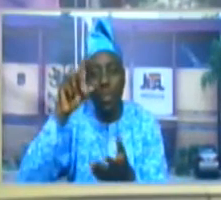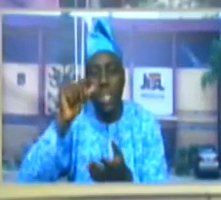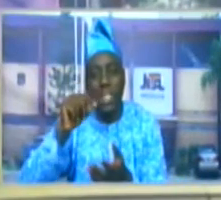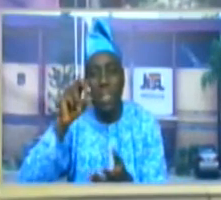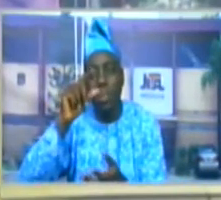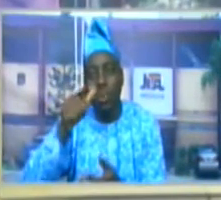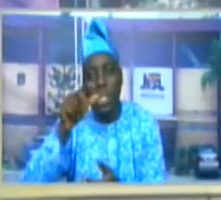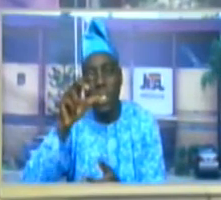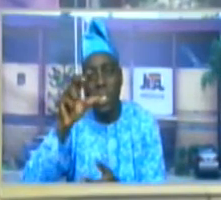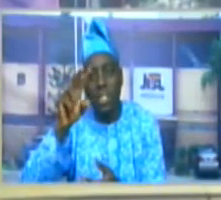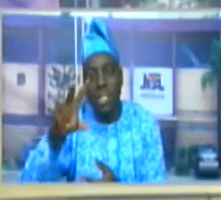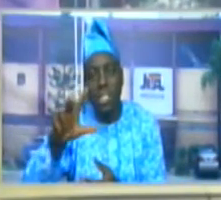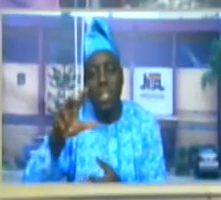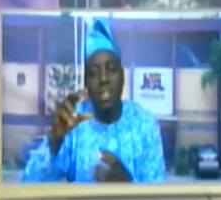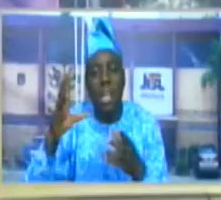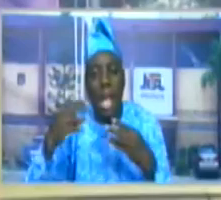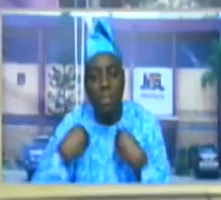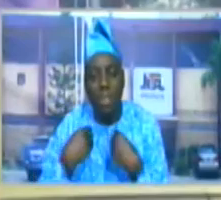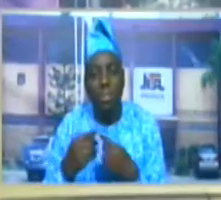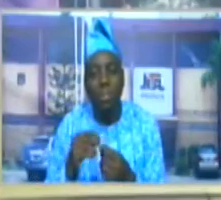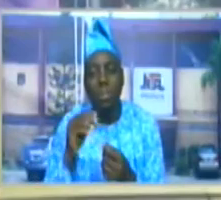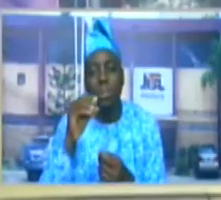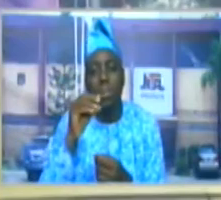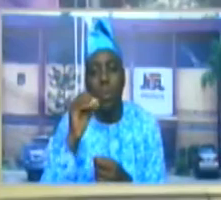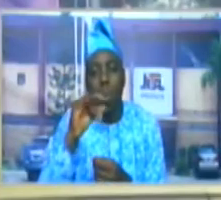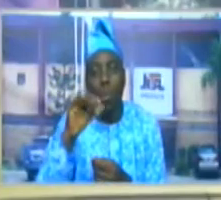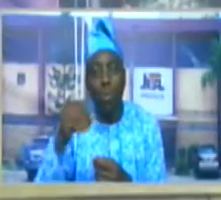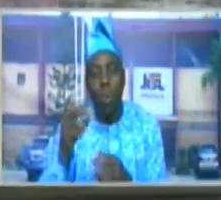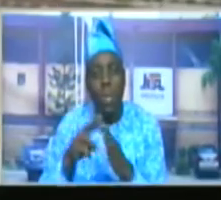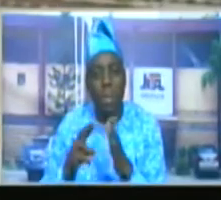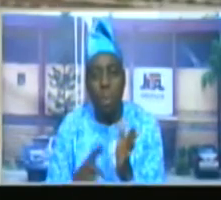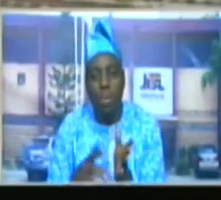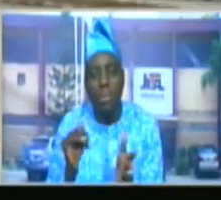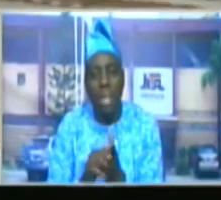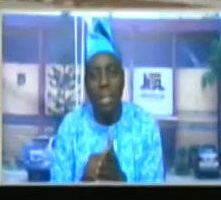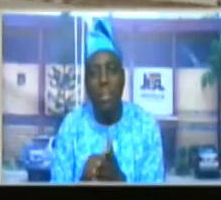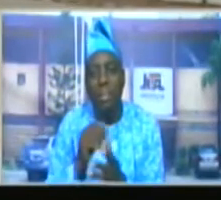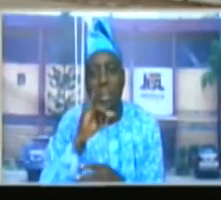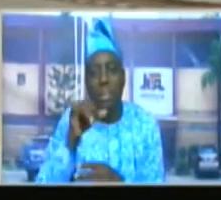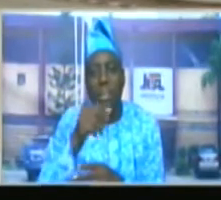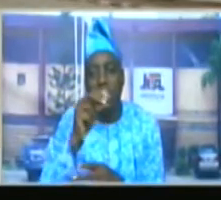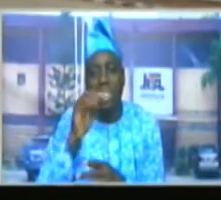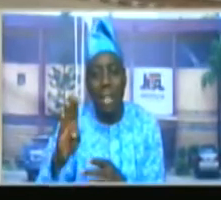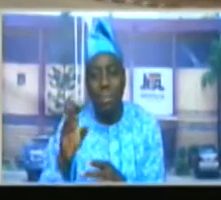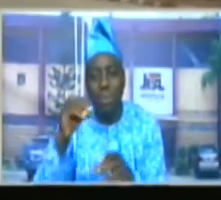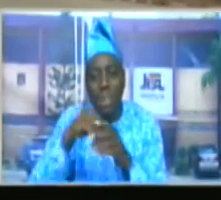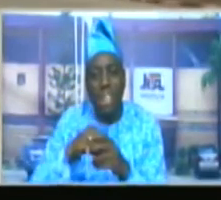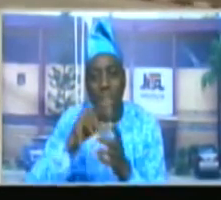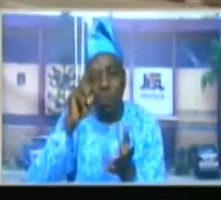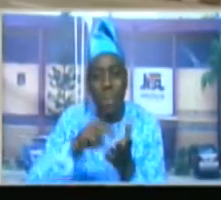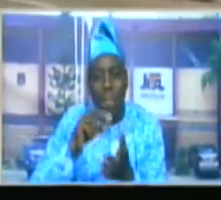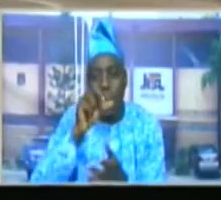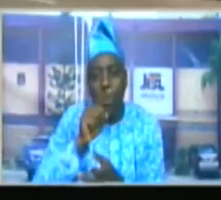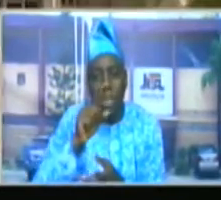2020-2023 academic session. Olayinka Ojo has details. In 2021,